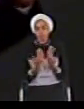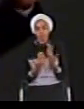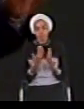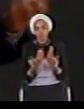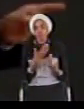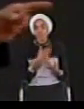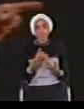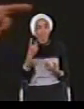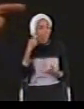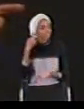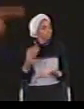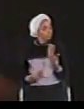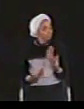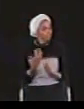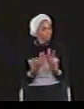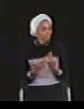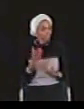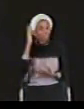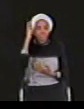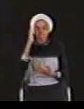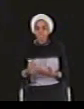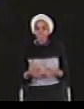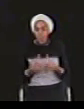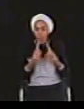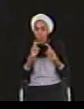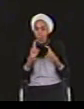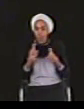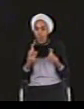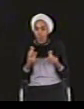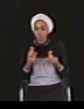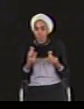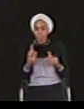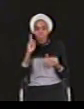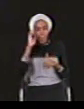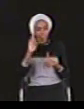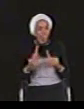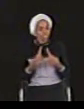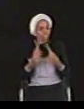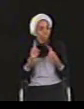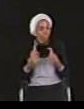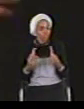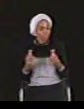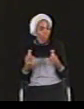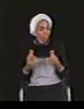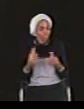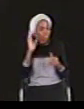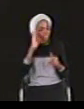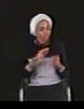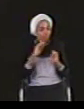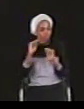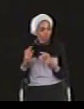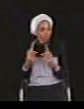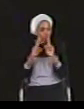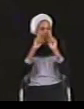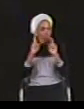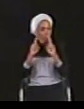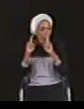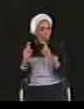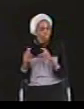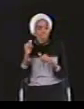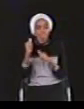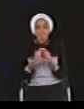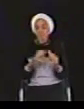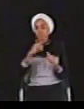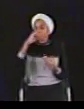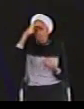and the fire shall try, shall test, shall put to test every man's